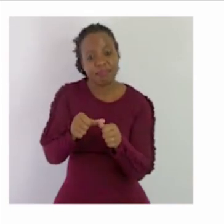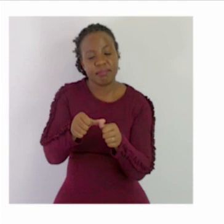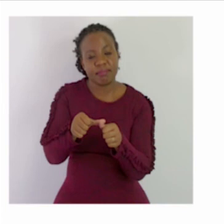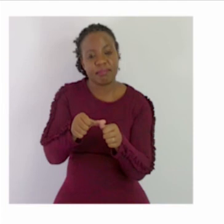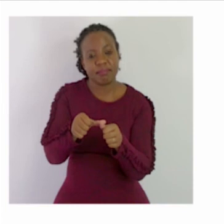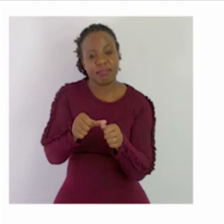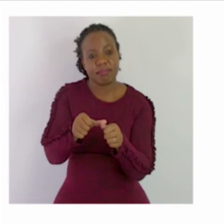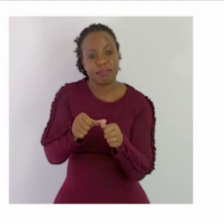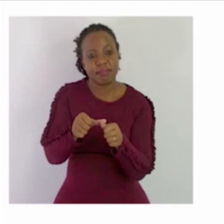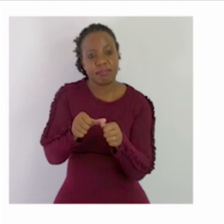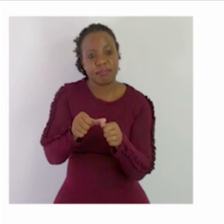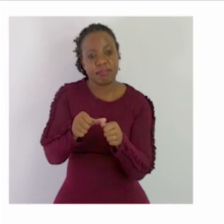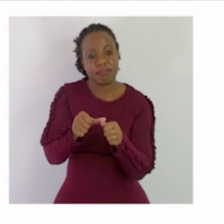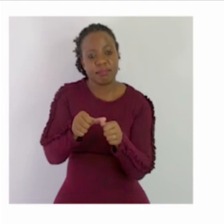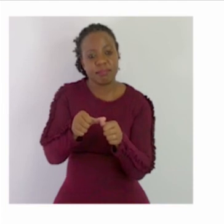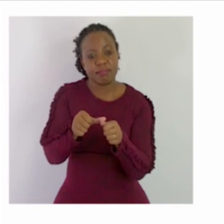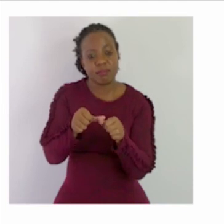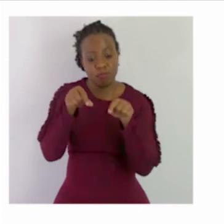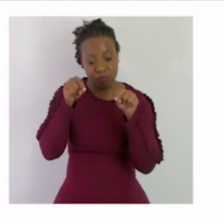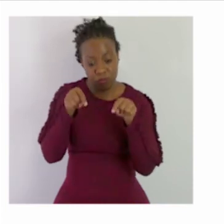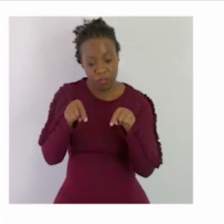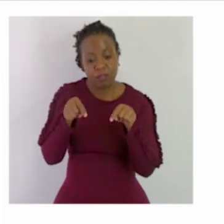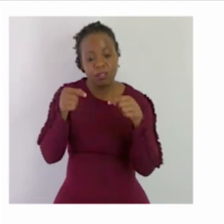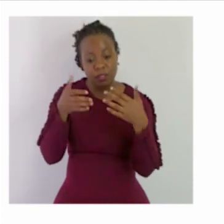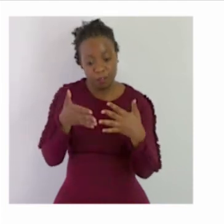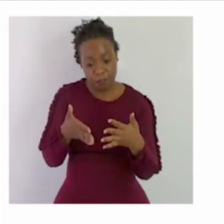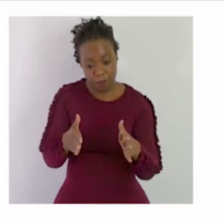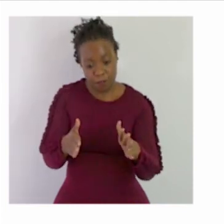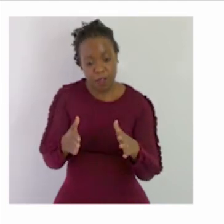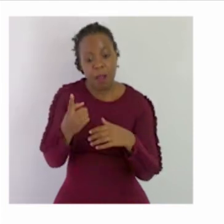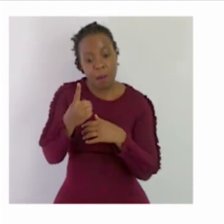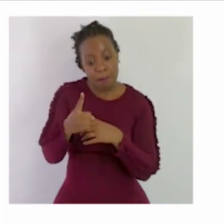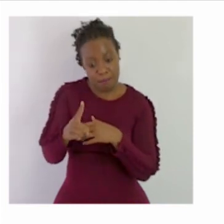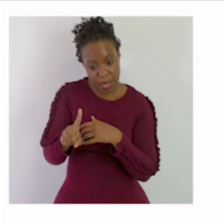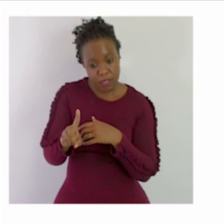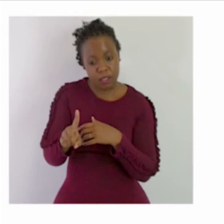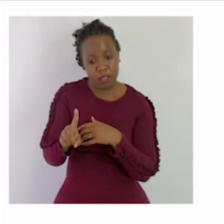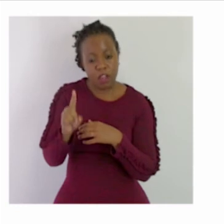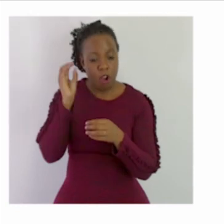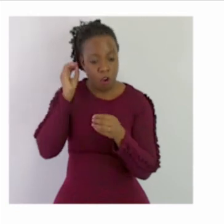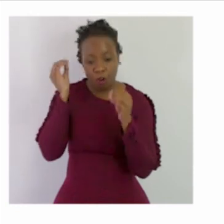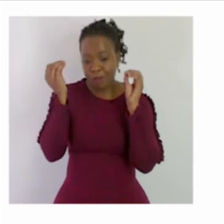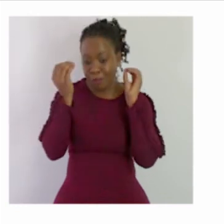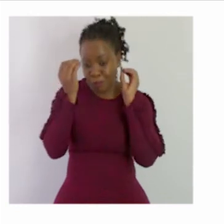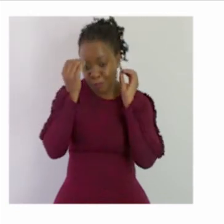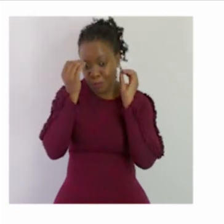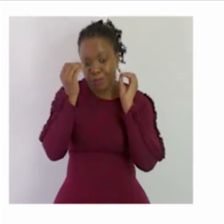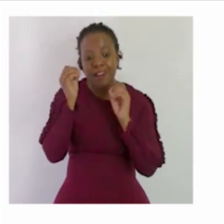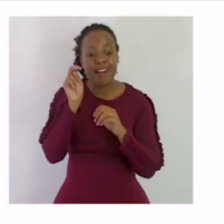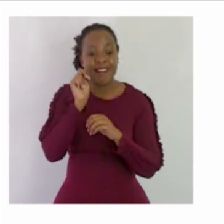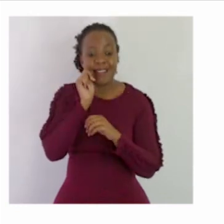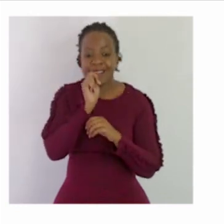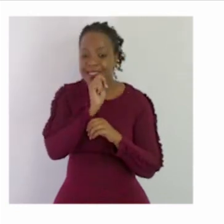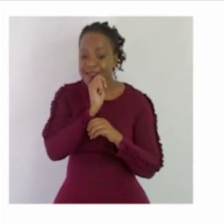we have ended our lesson here, but we don't confuse these nouns, the